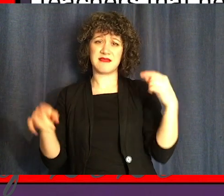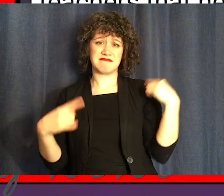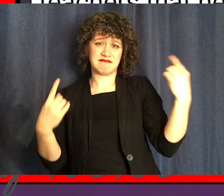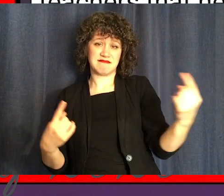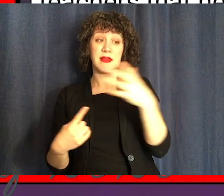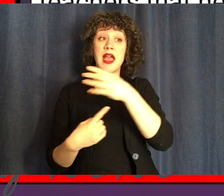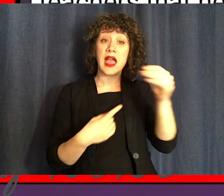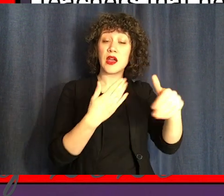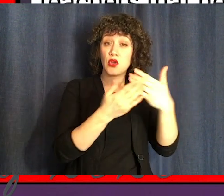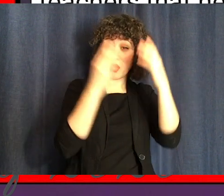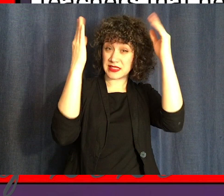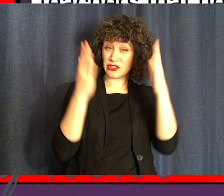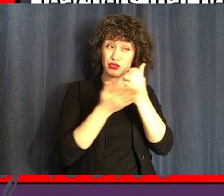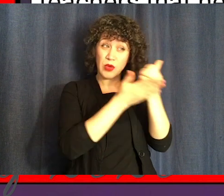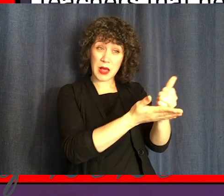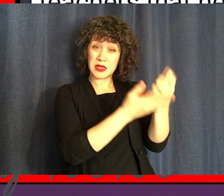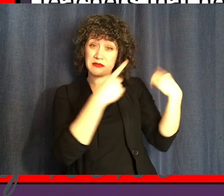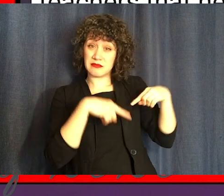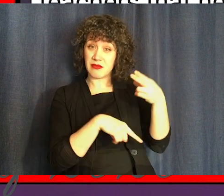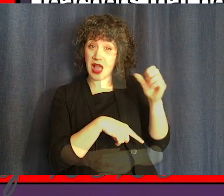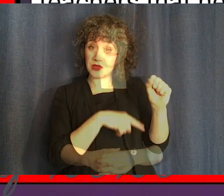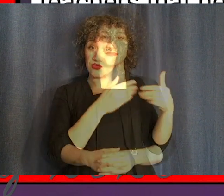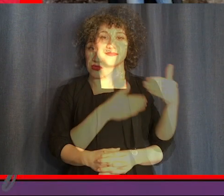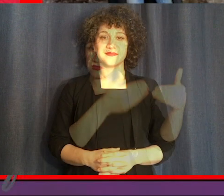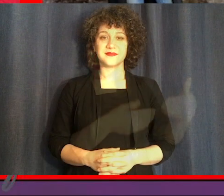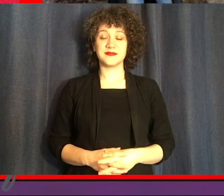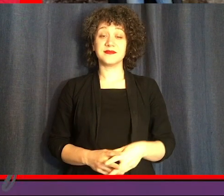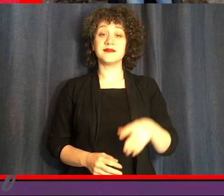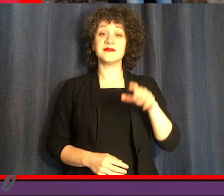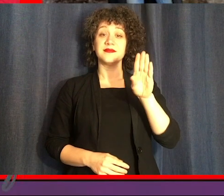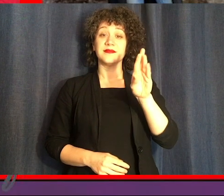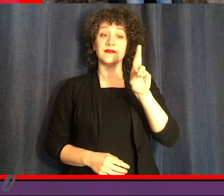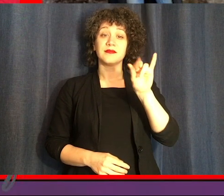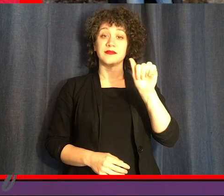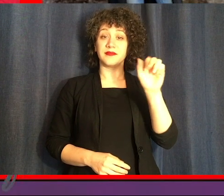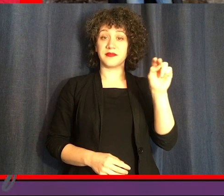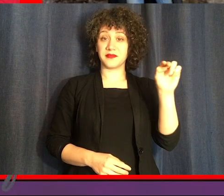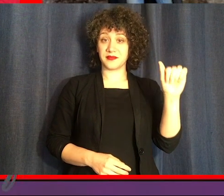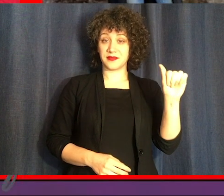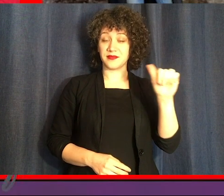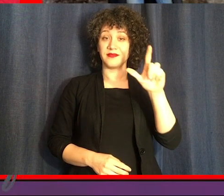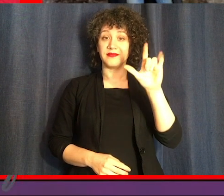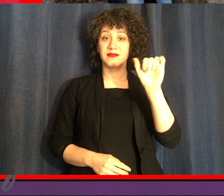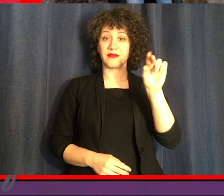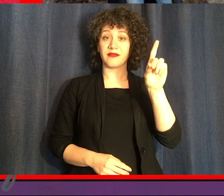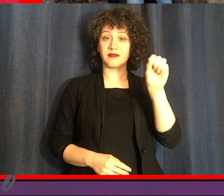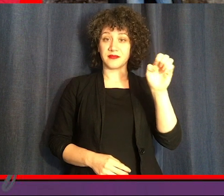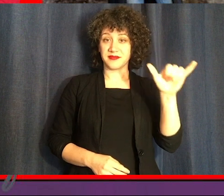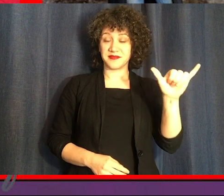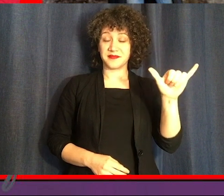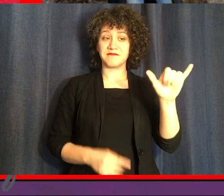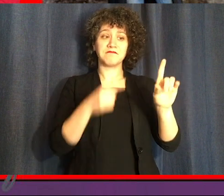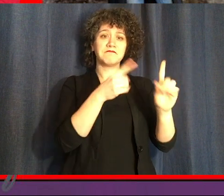all the teachers that helped him throughout his high school career. Brianna Lindsay. Brianna would like to thank all